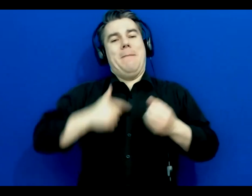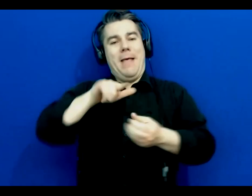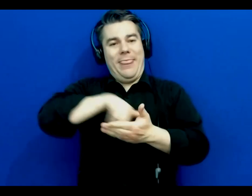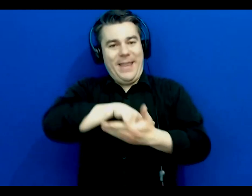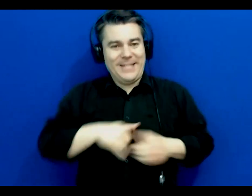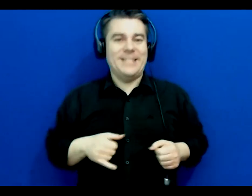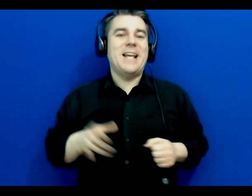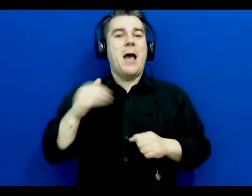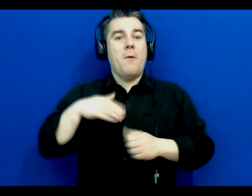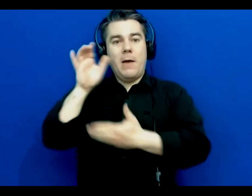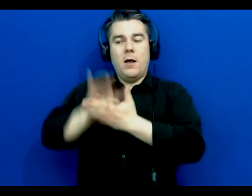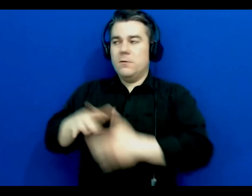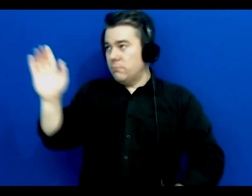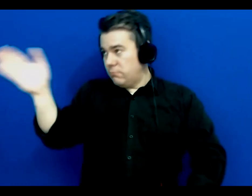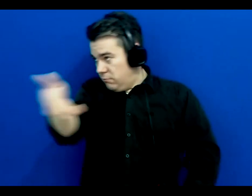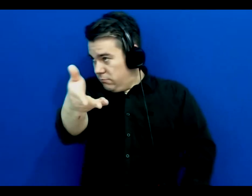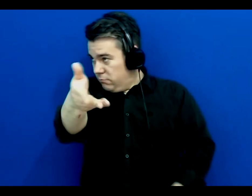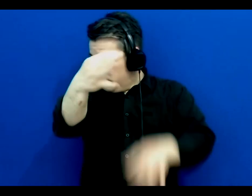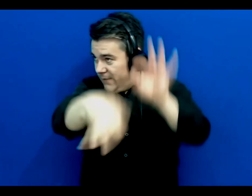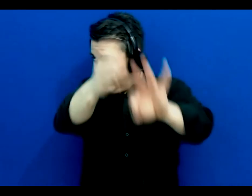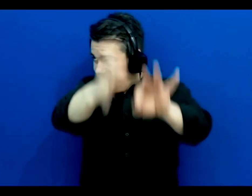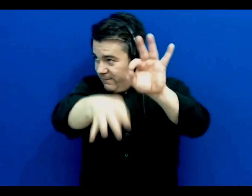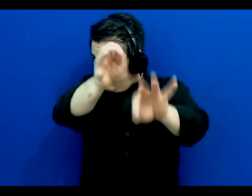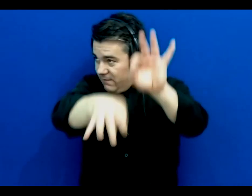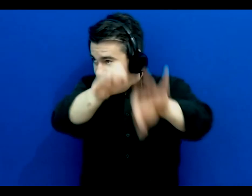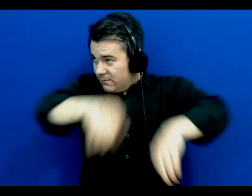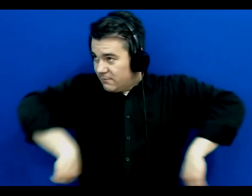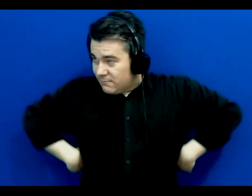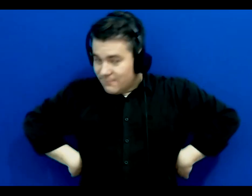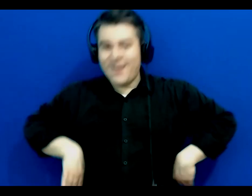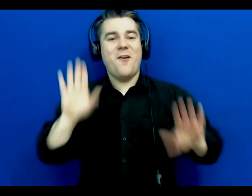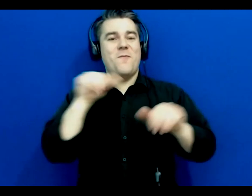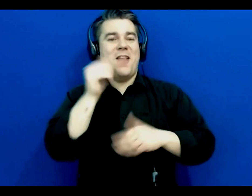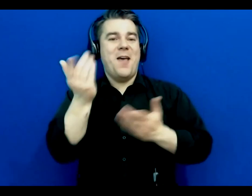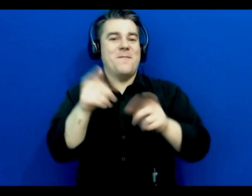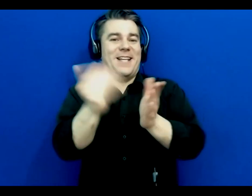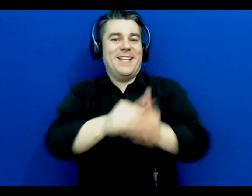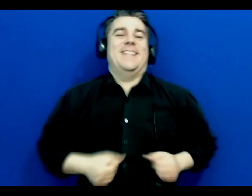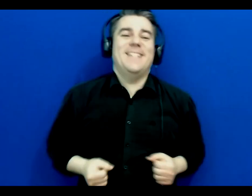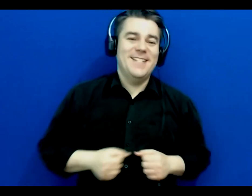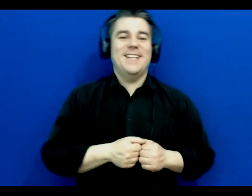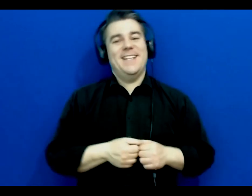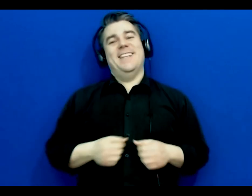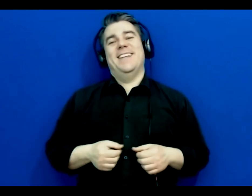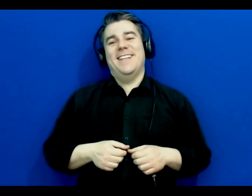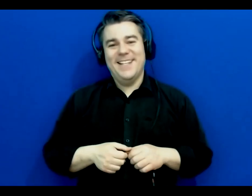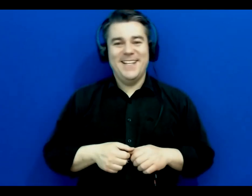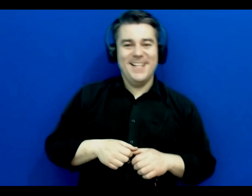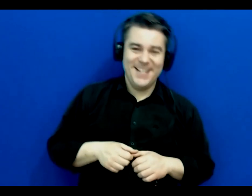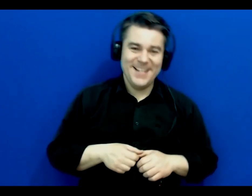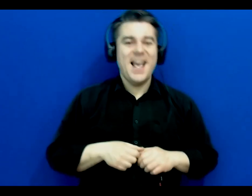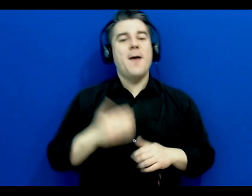will get my husband working on my computer and update it, so hopefully that doesn't happen again. I'm just glad that